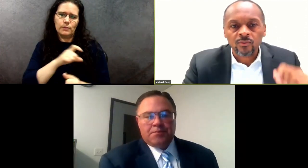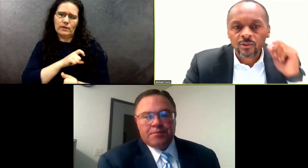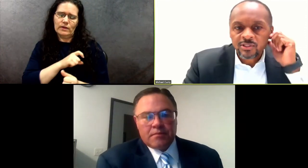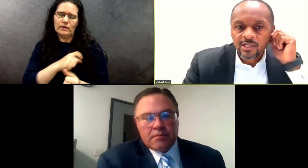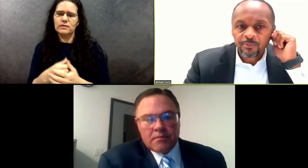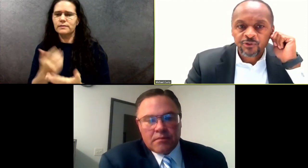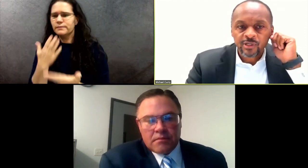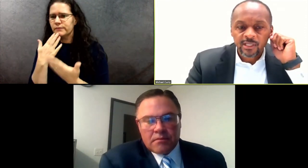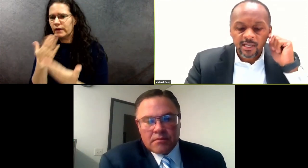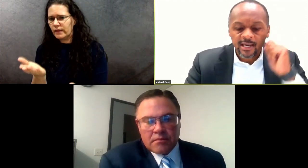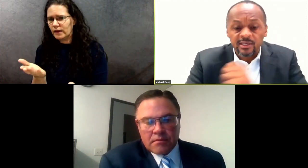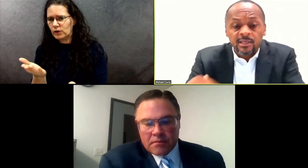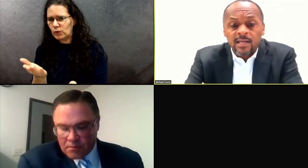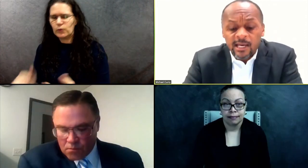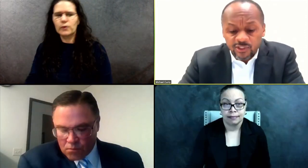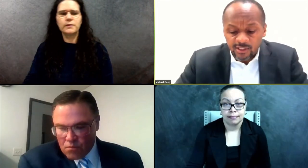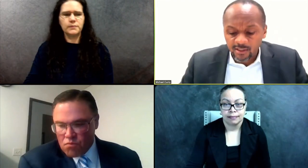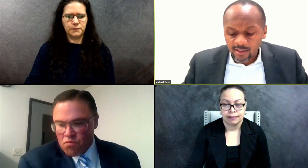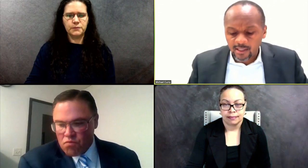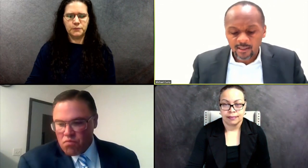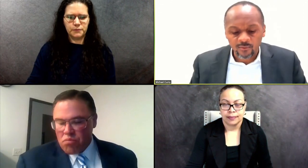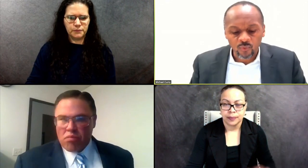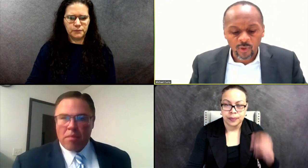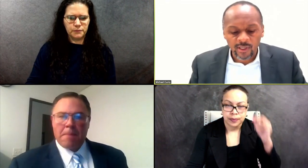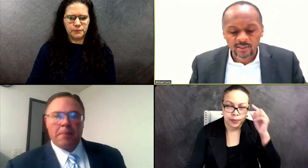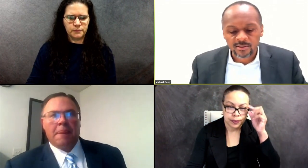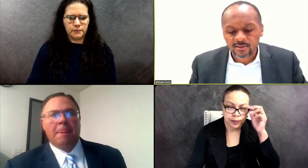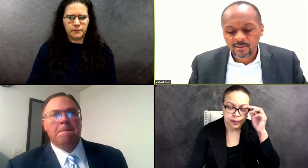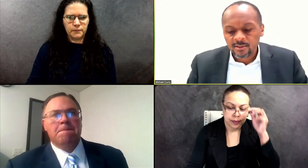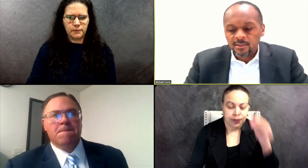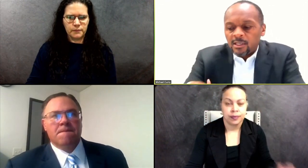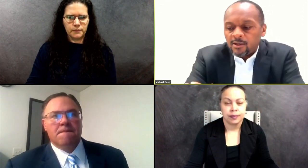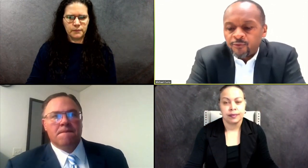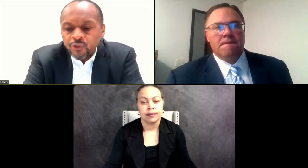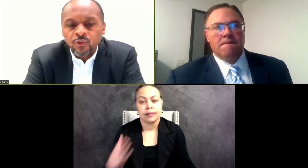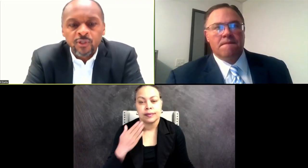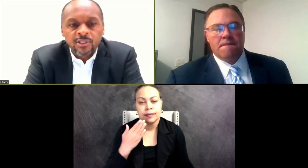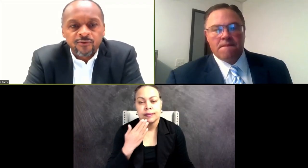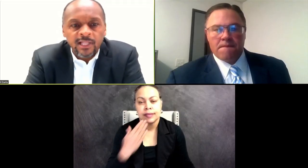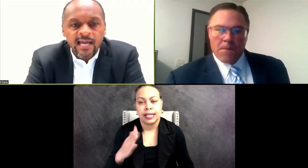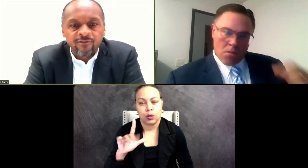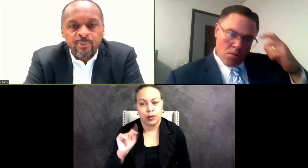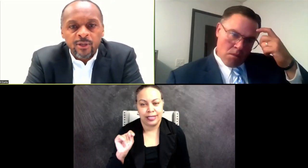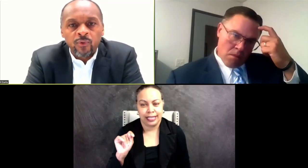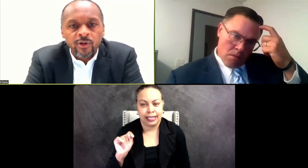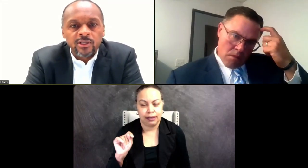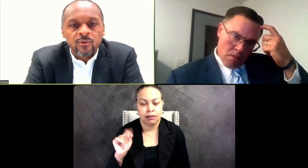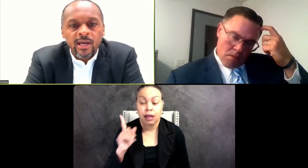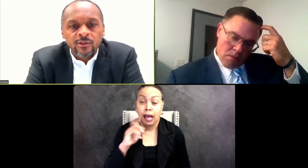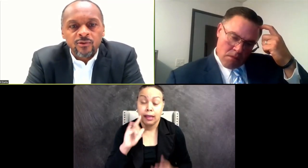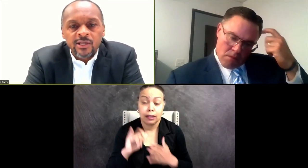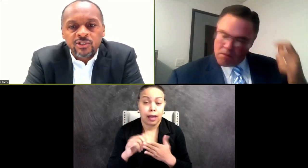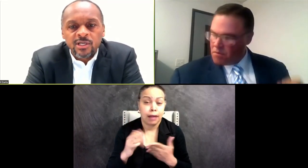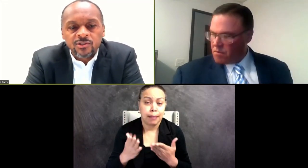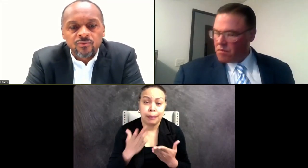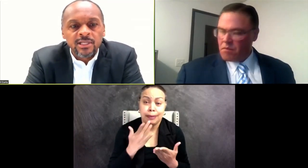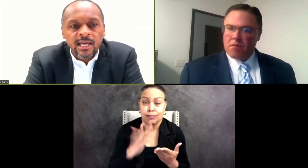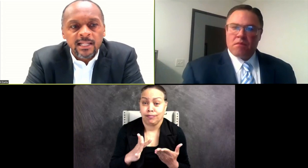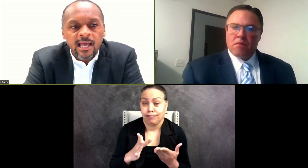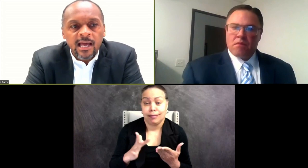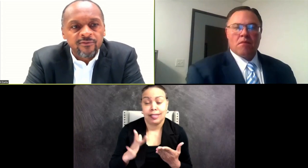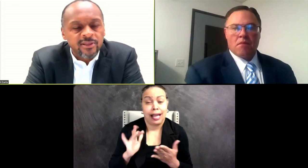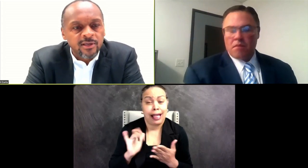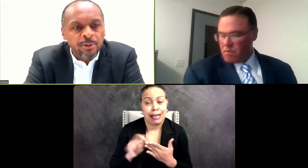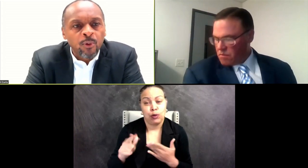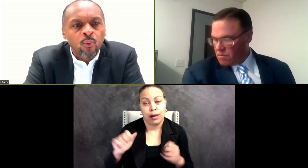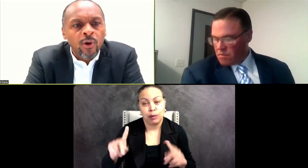Thank you, Lieutenant Pedrini. I think it actually was fortuitous, for lack of a better word, that you you got a chance to